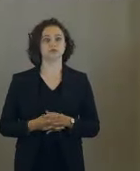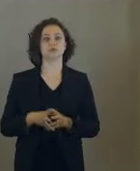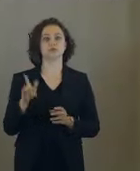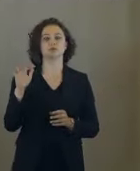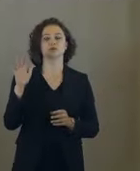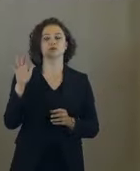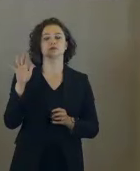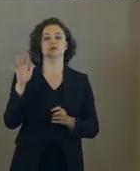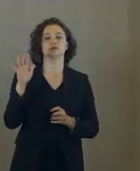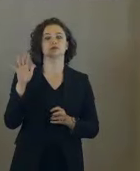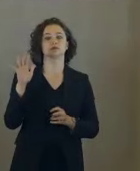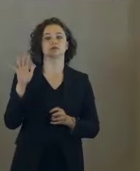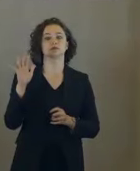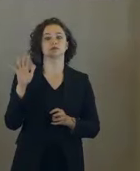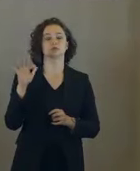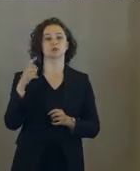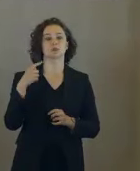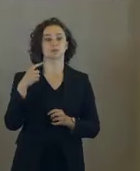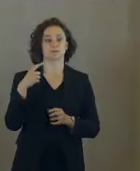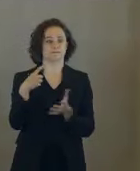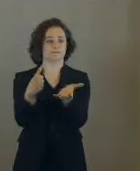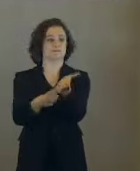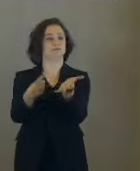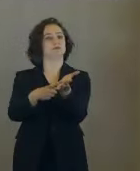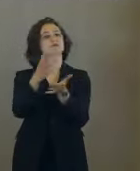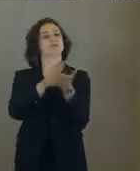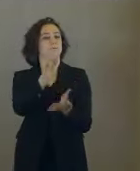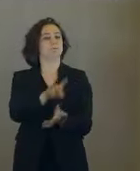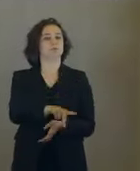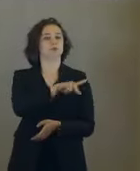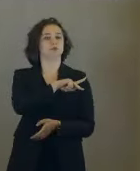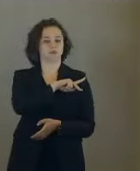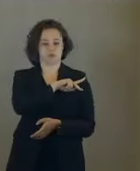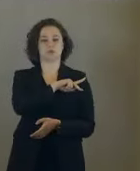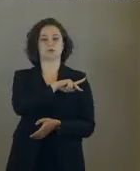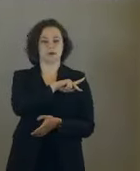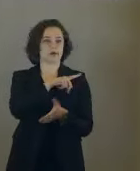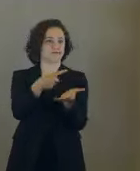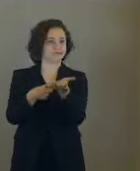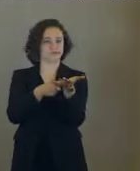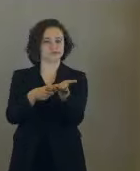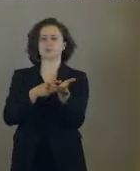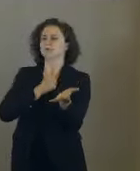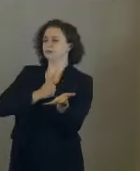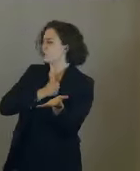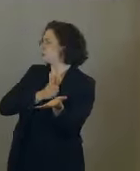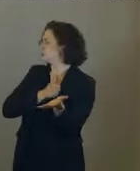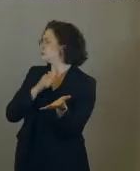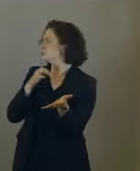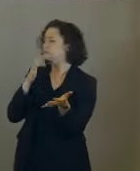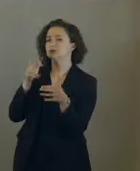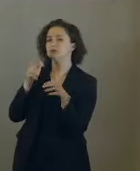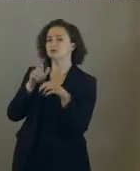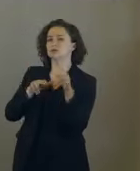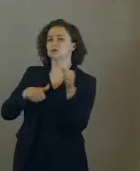We have covered some personal matters in the executive session and. I'm sorry, Mr. Chair, I think